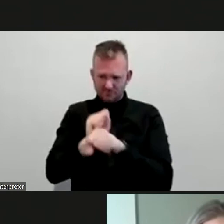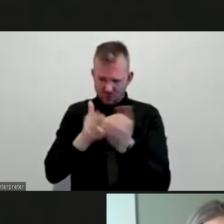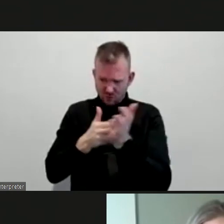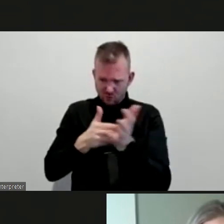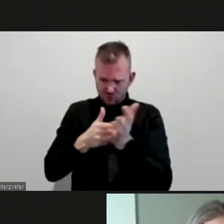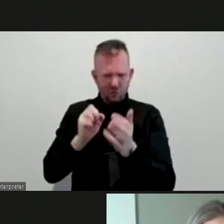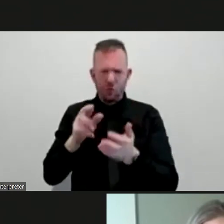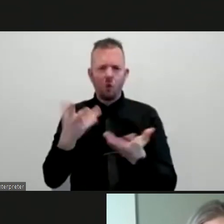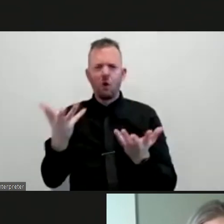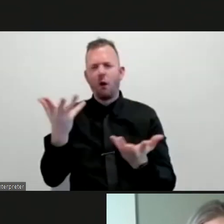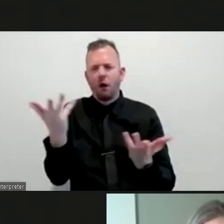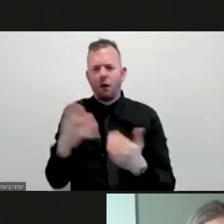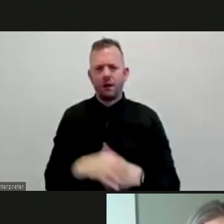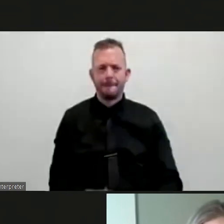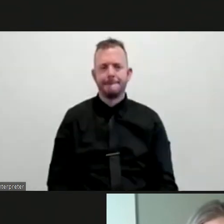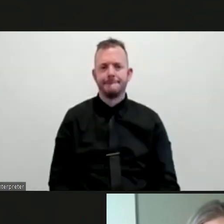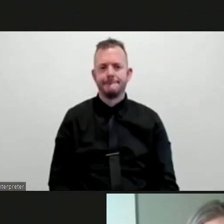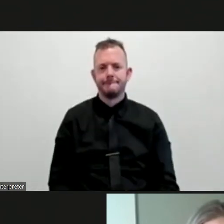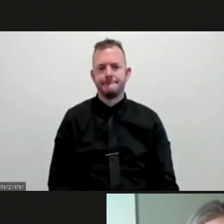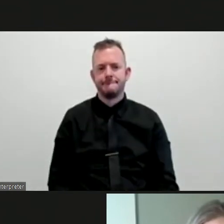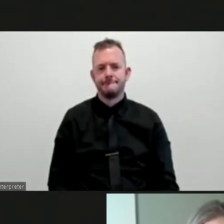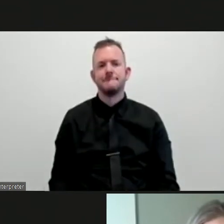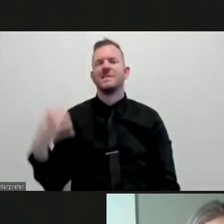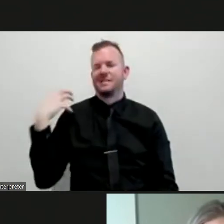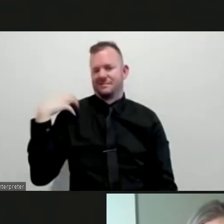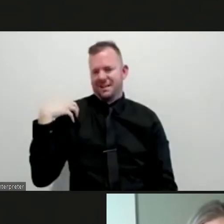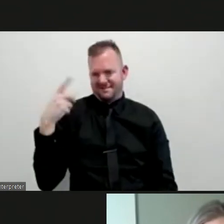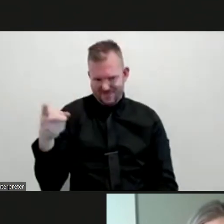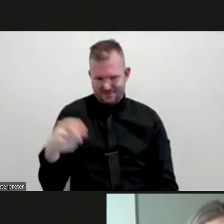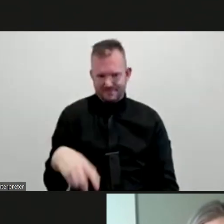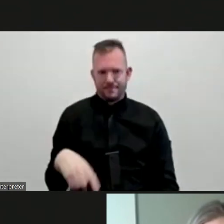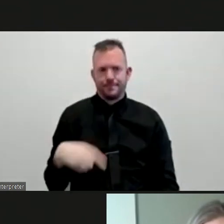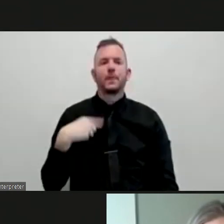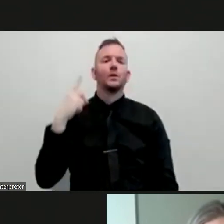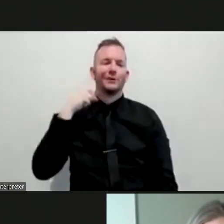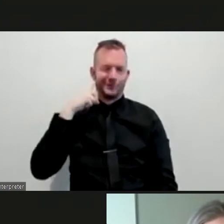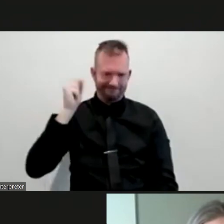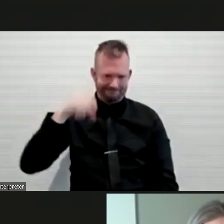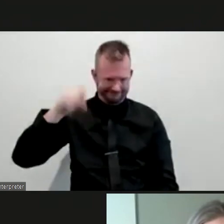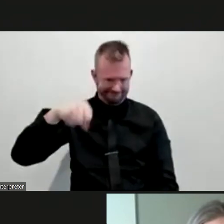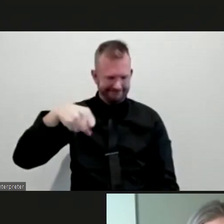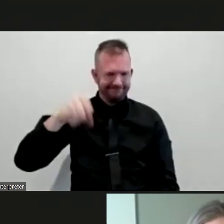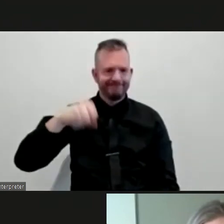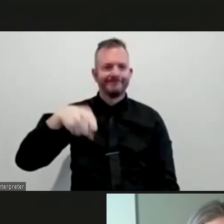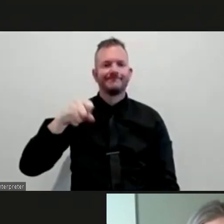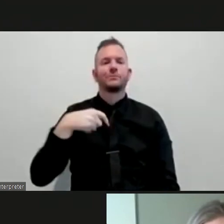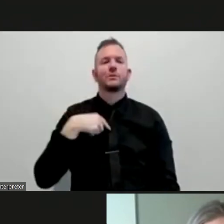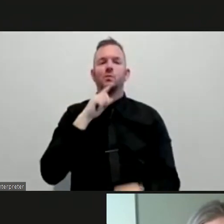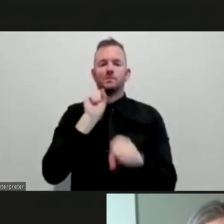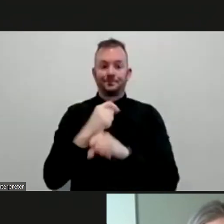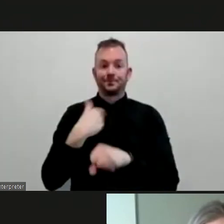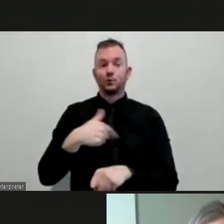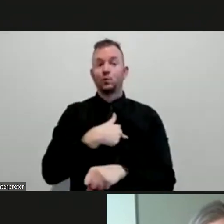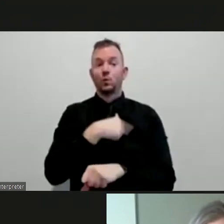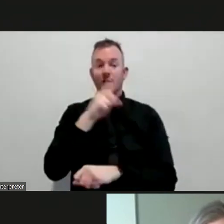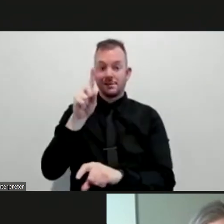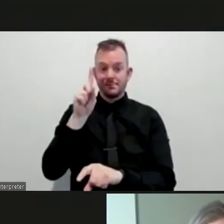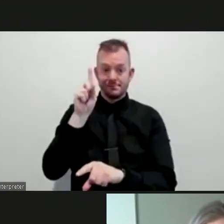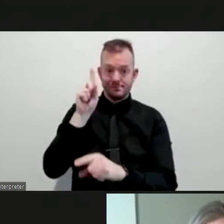Yes, we did hear about that. We got reports of it, and we brought that up to the Walmart executive leadership this